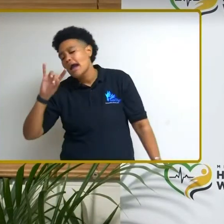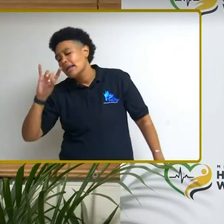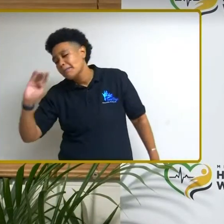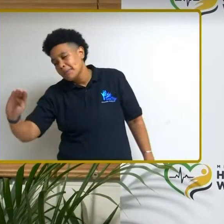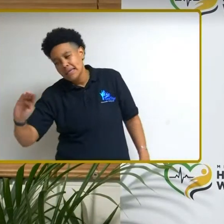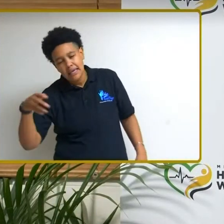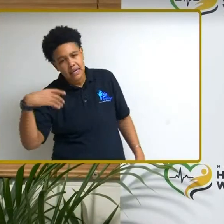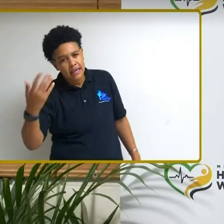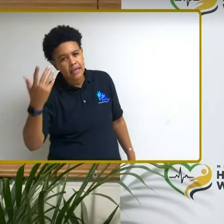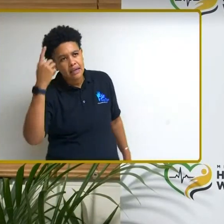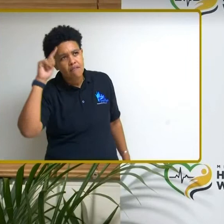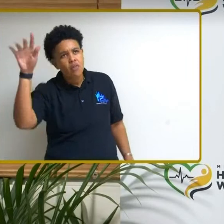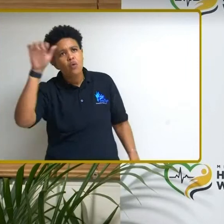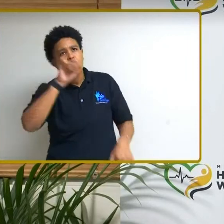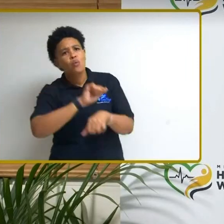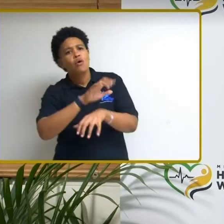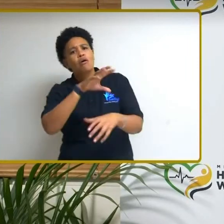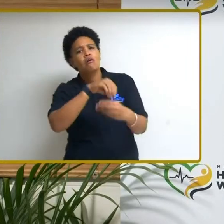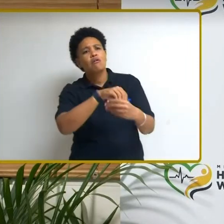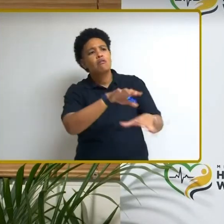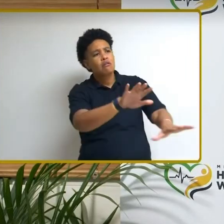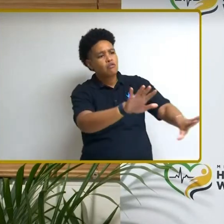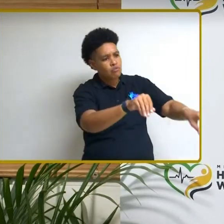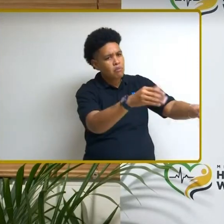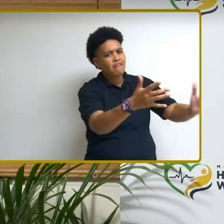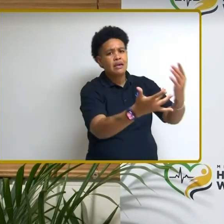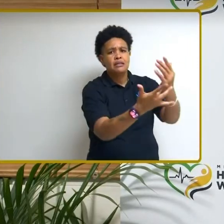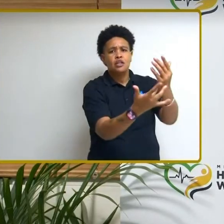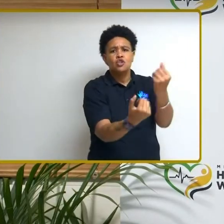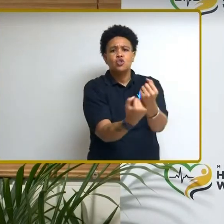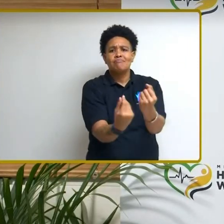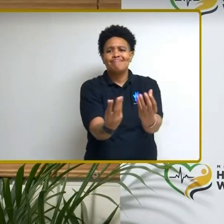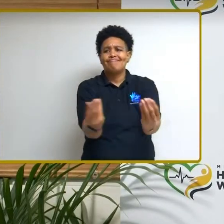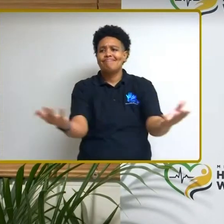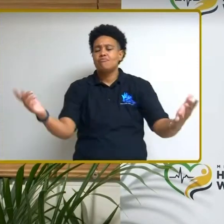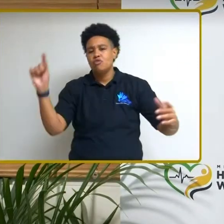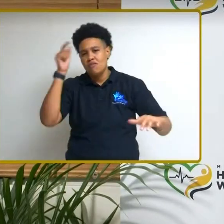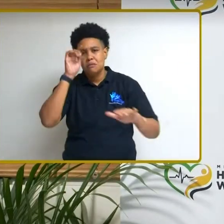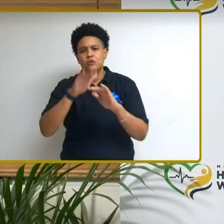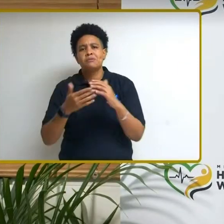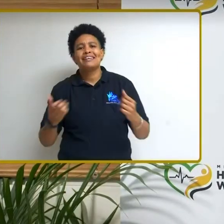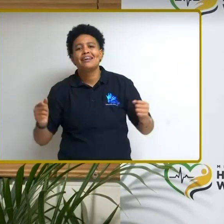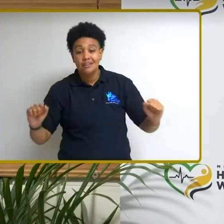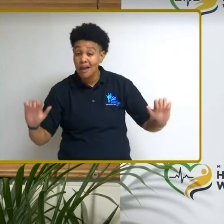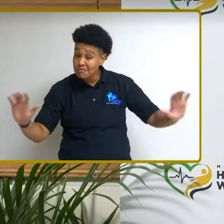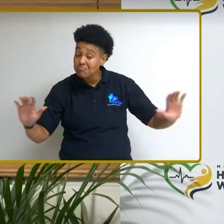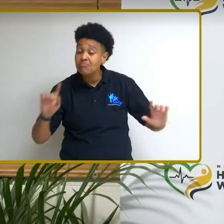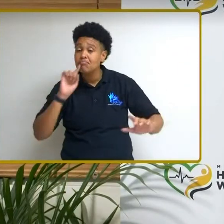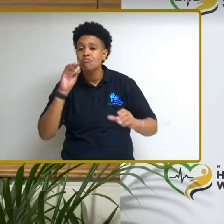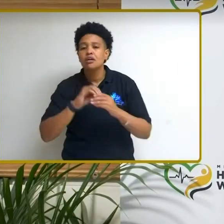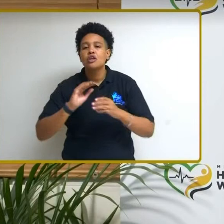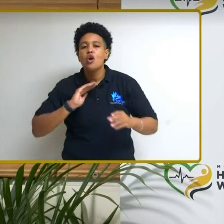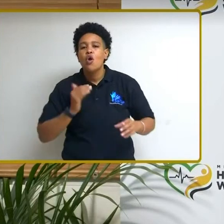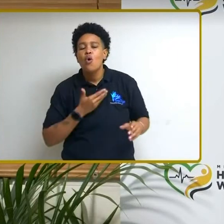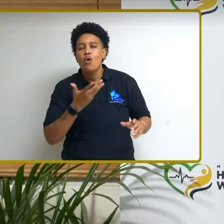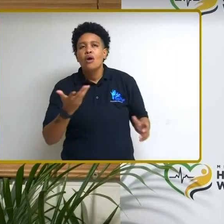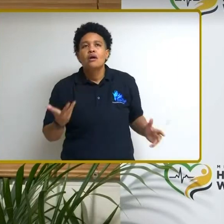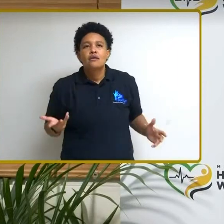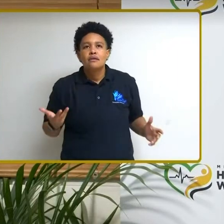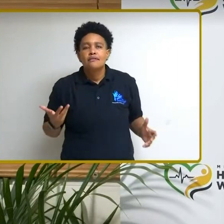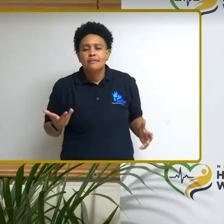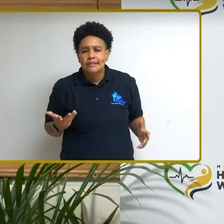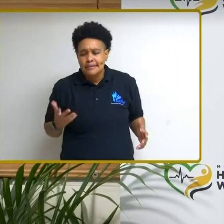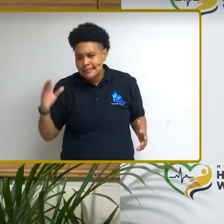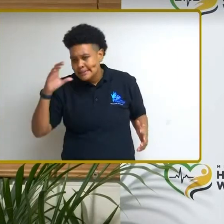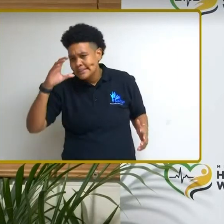IDB, for the work that they do in providing technical support to the government of Jamaica in our quest